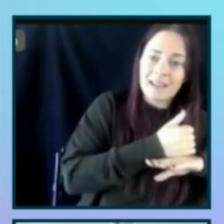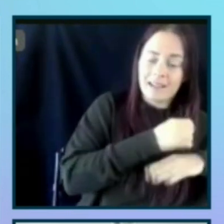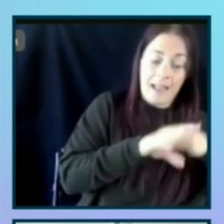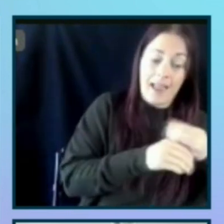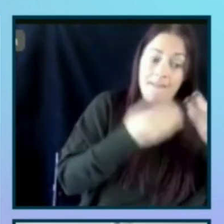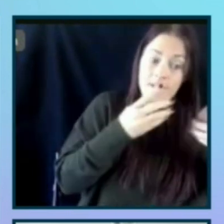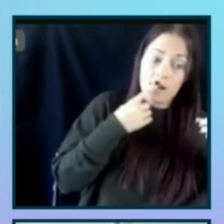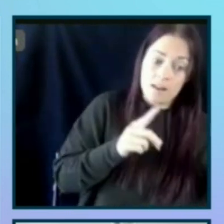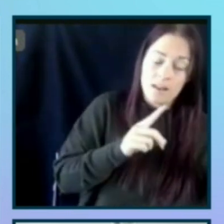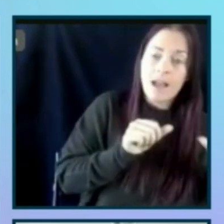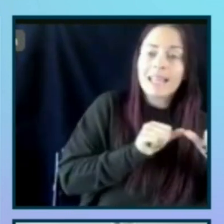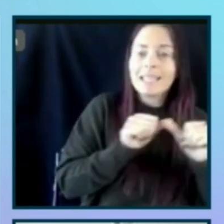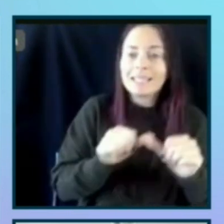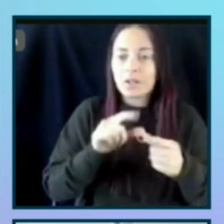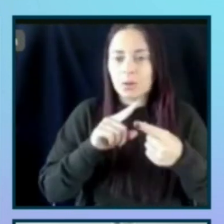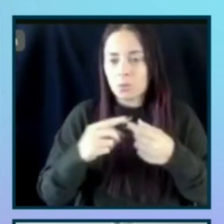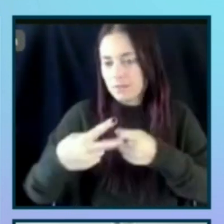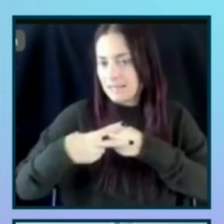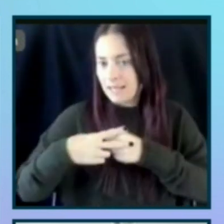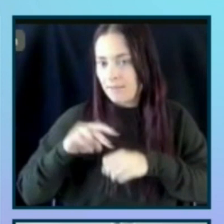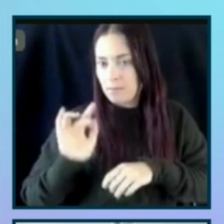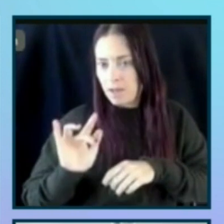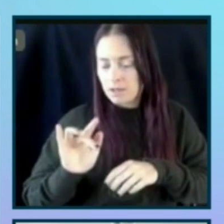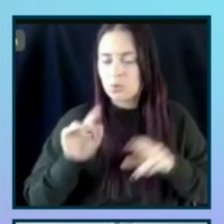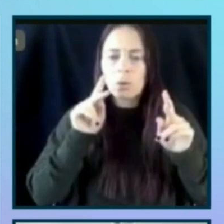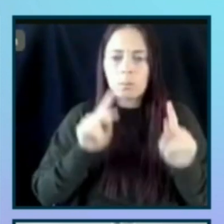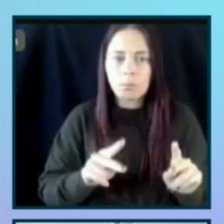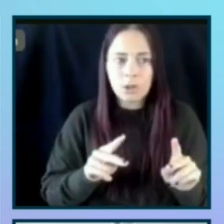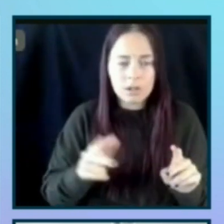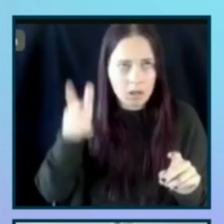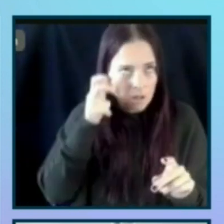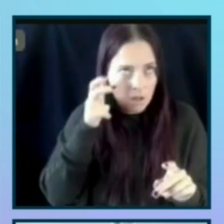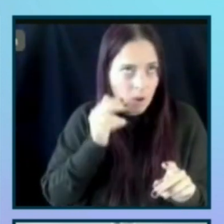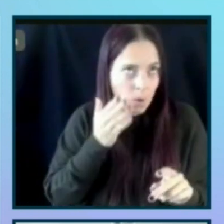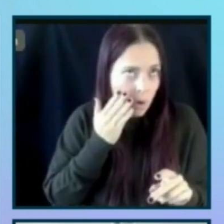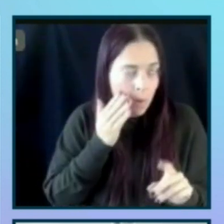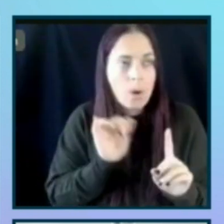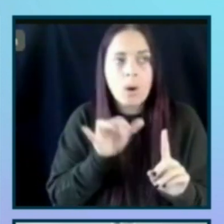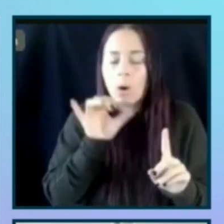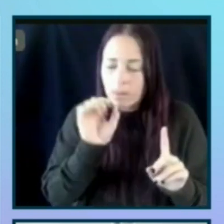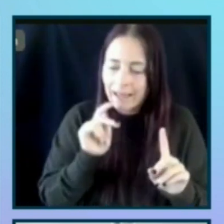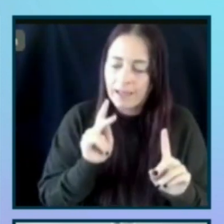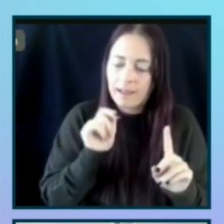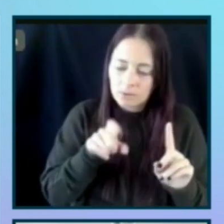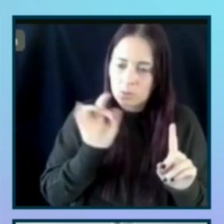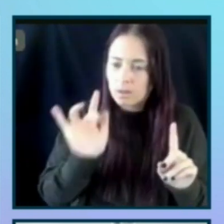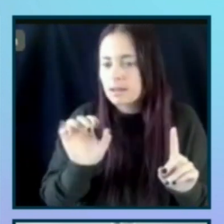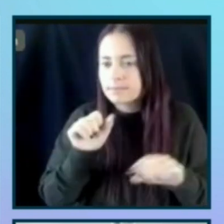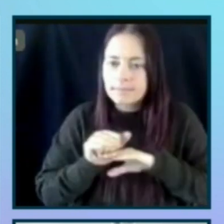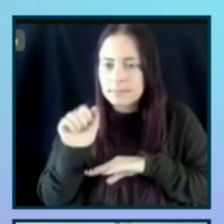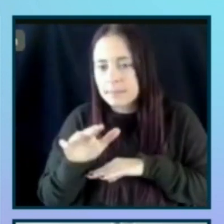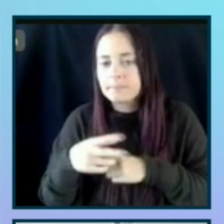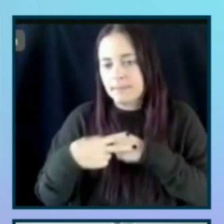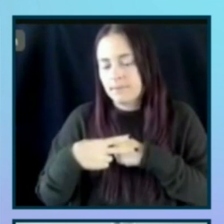button. And then participants would know there's a next step. They need to go to that button to save. So as we were talking to participants,